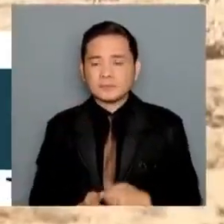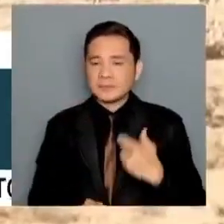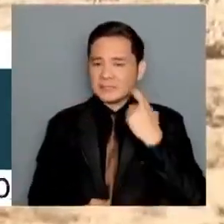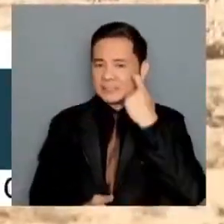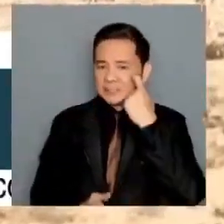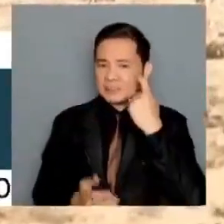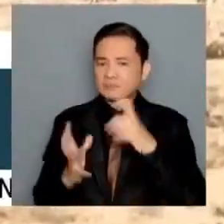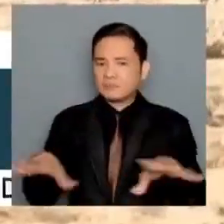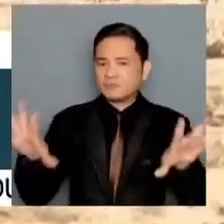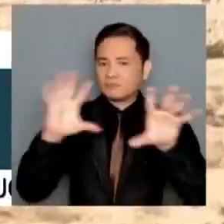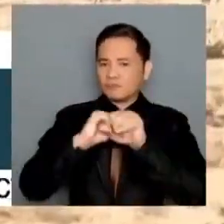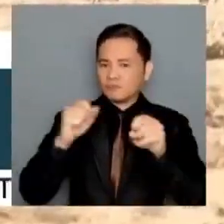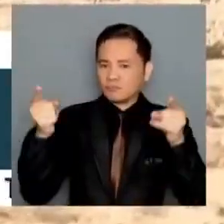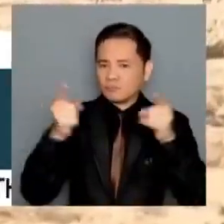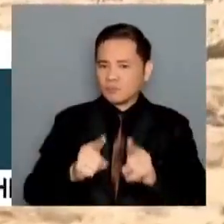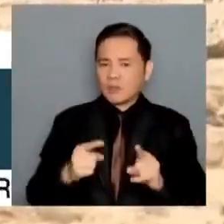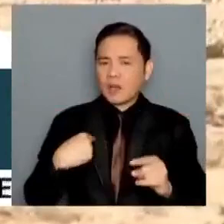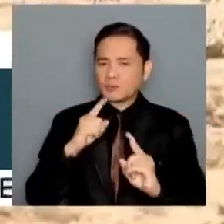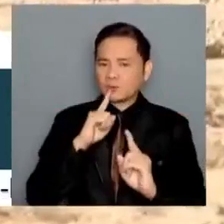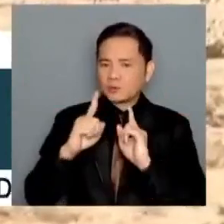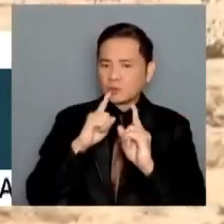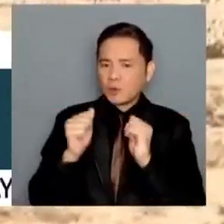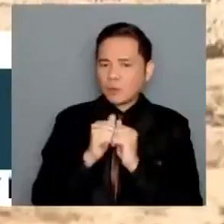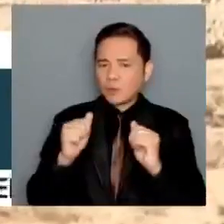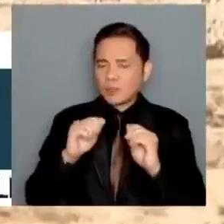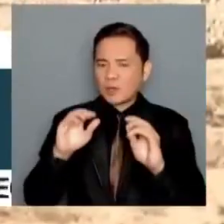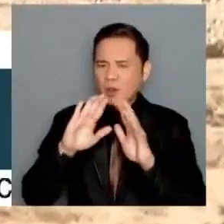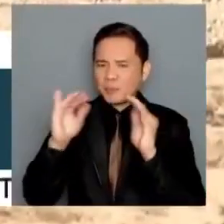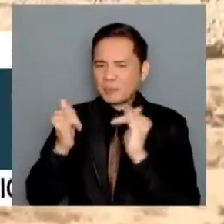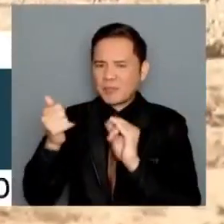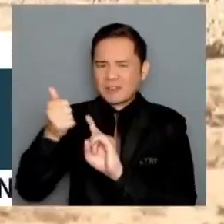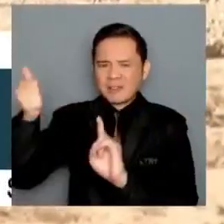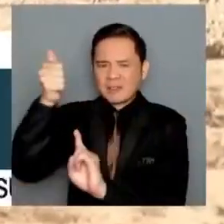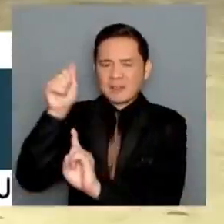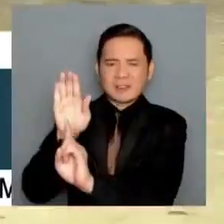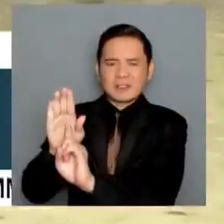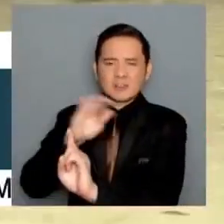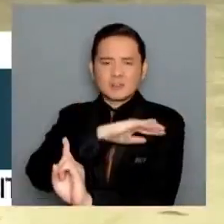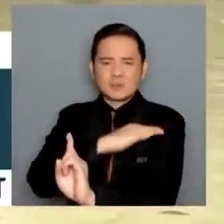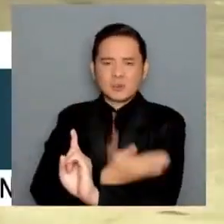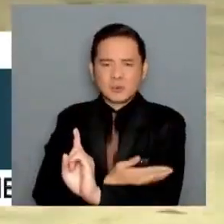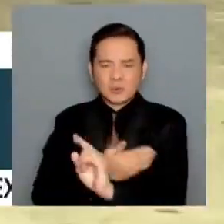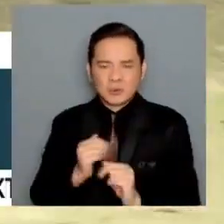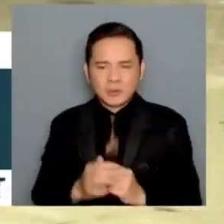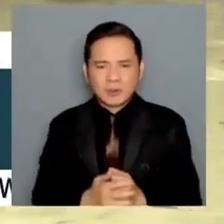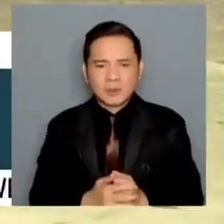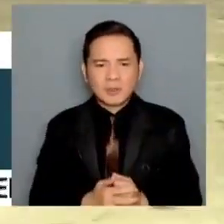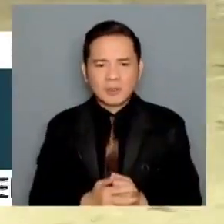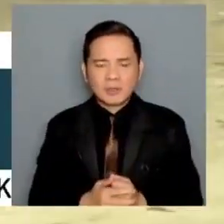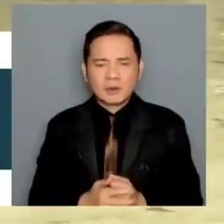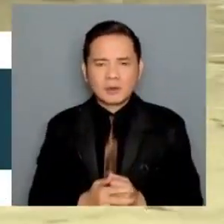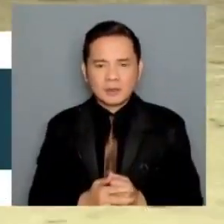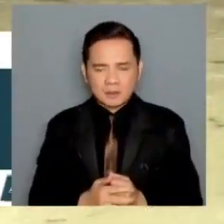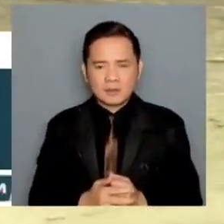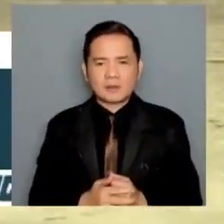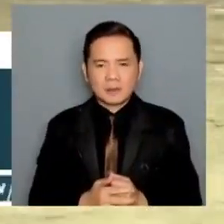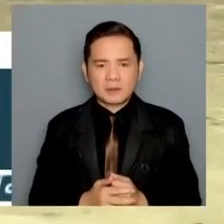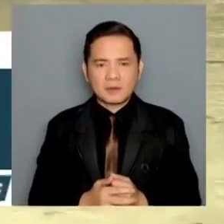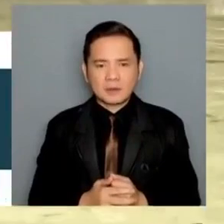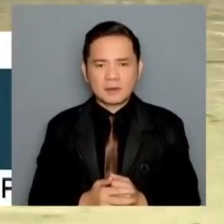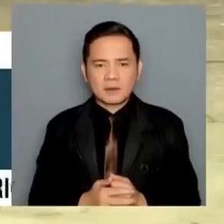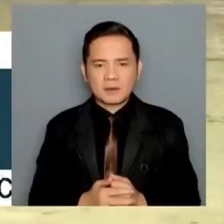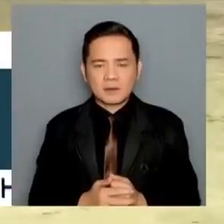talked to the representative, the chief's daughter, or very close relative of the company. Okay. She assured us